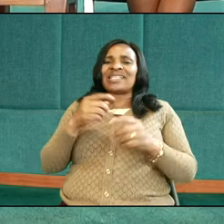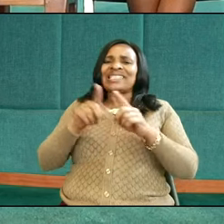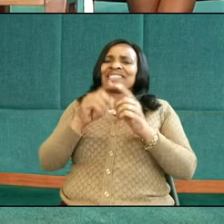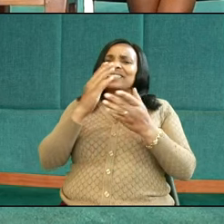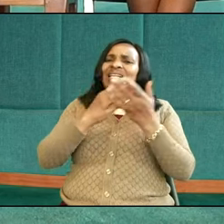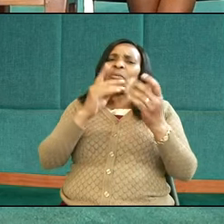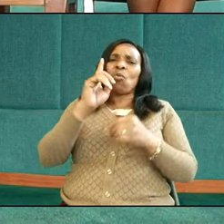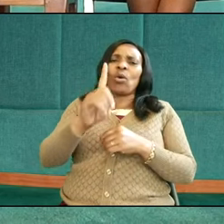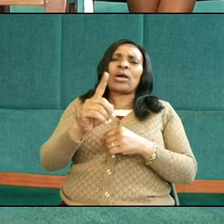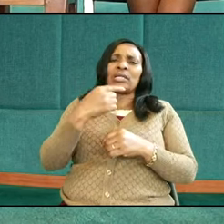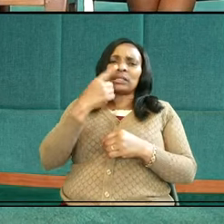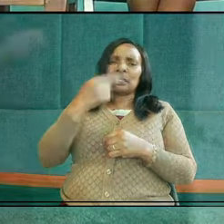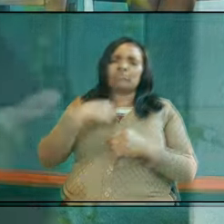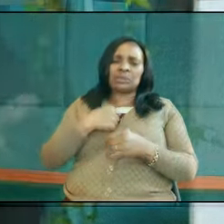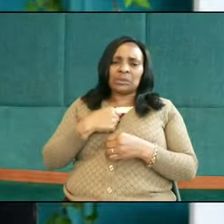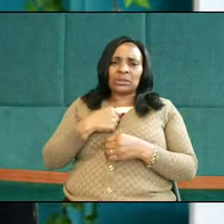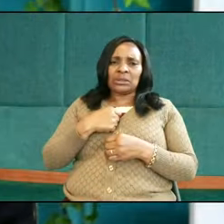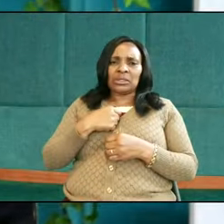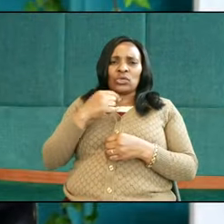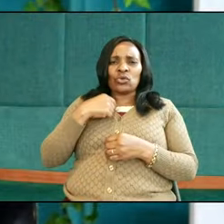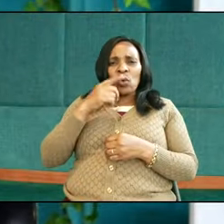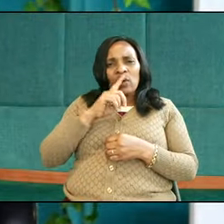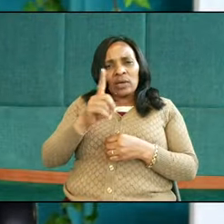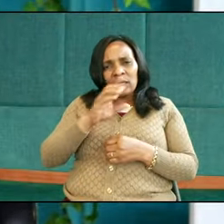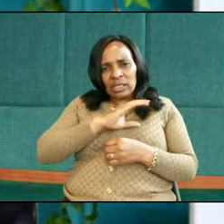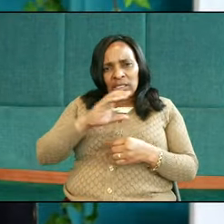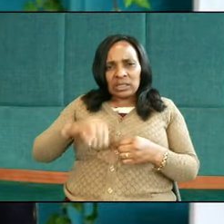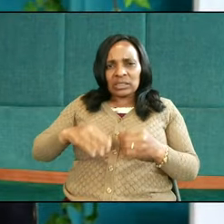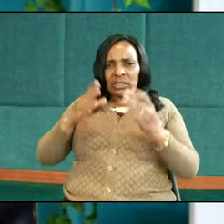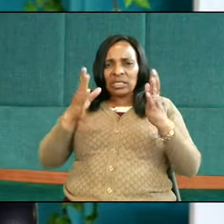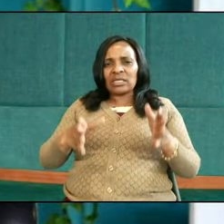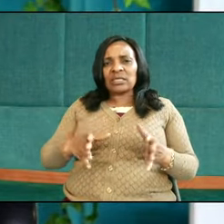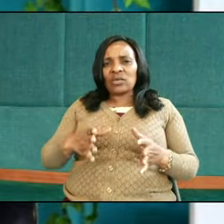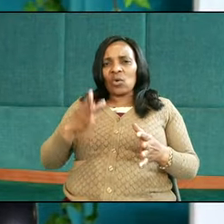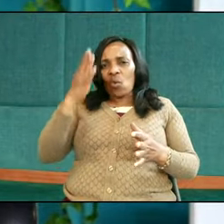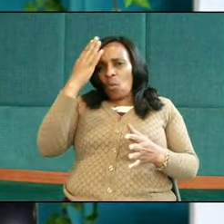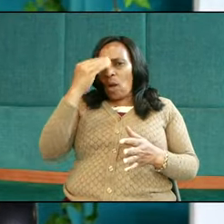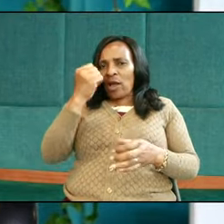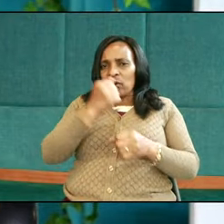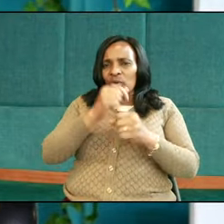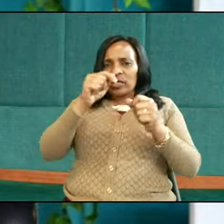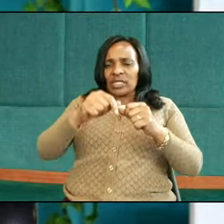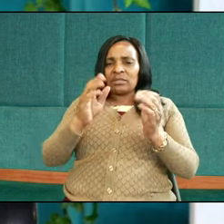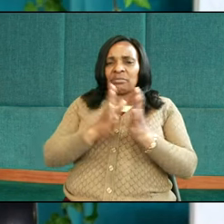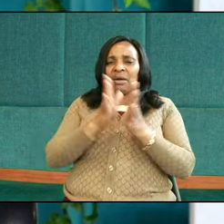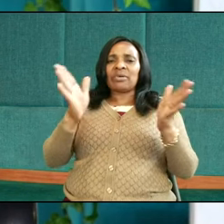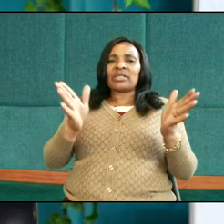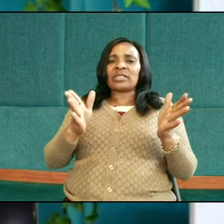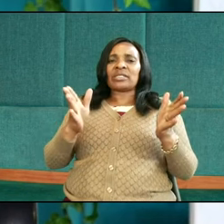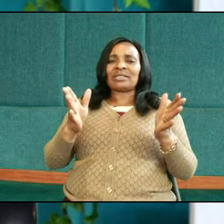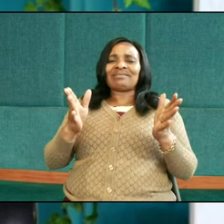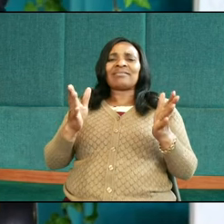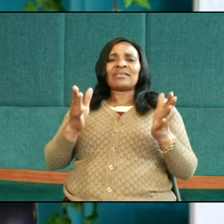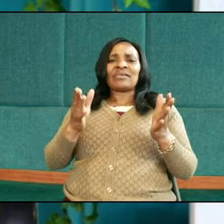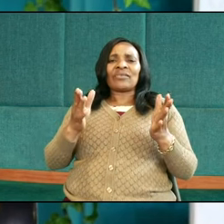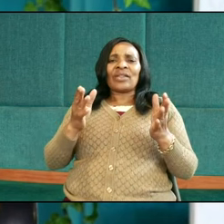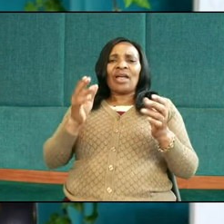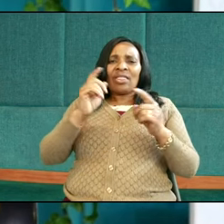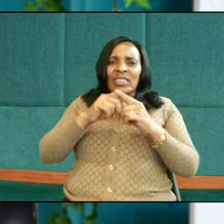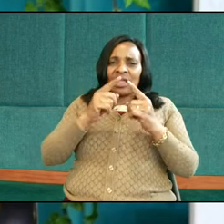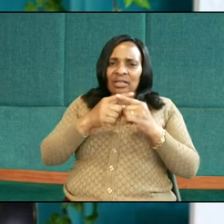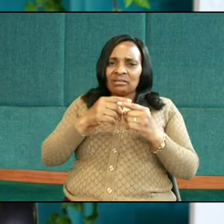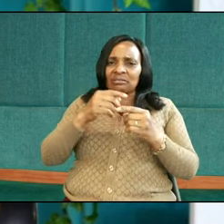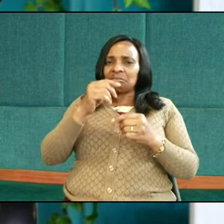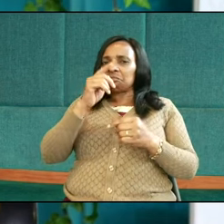someone who comes to me and tells me, aren't you a Christian? Why are you doing this like in public? So I like people who probably call you